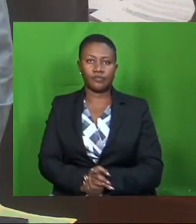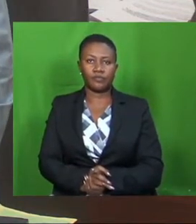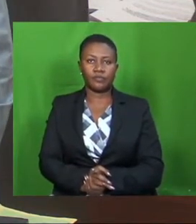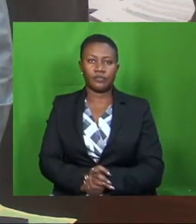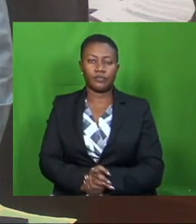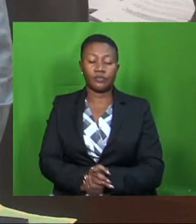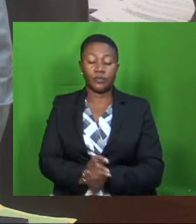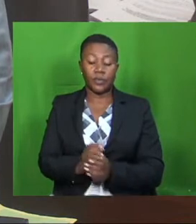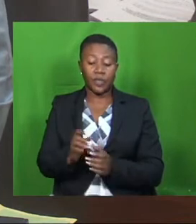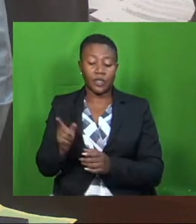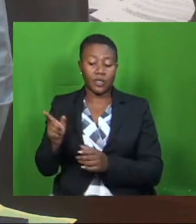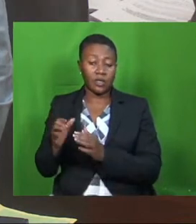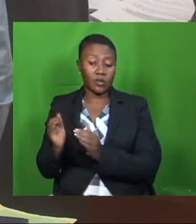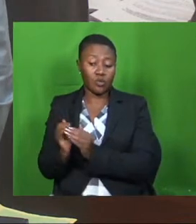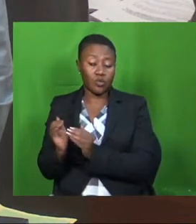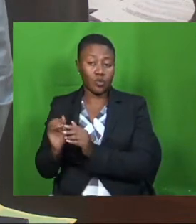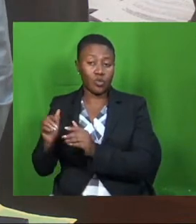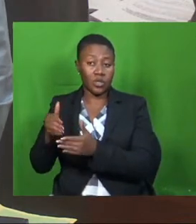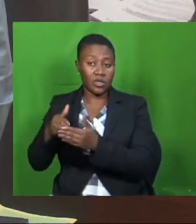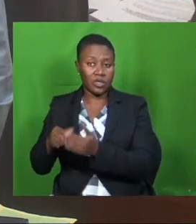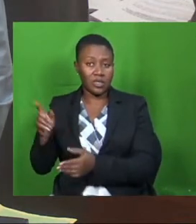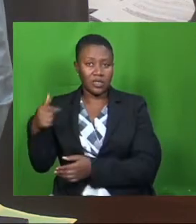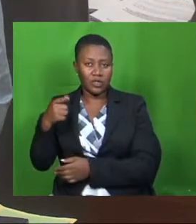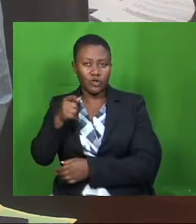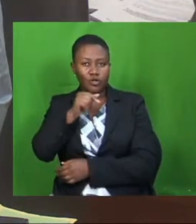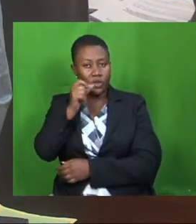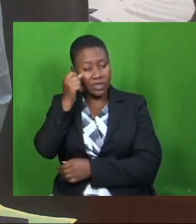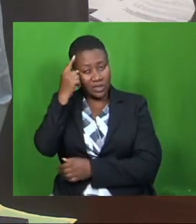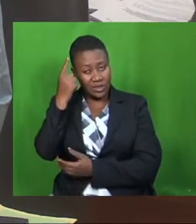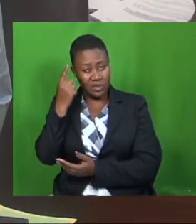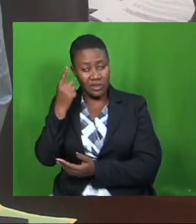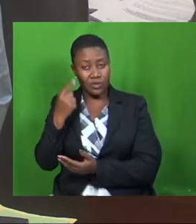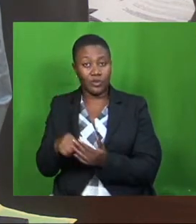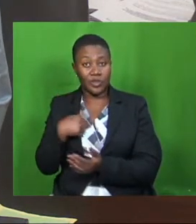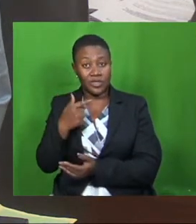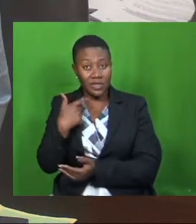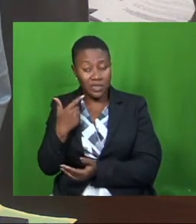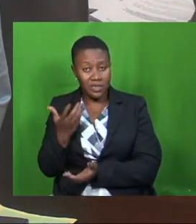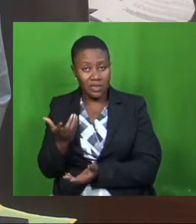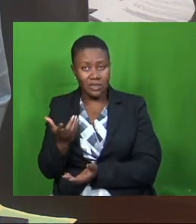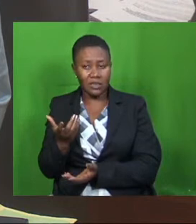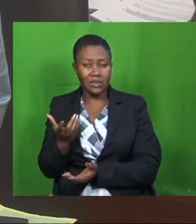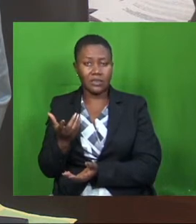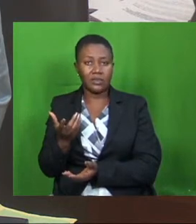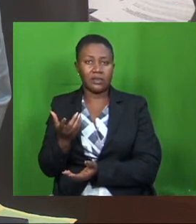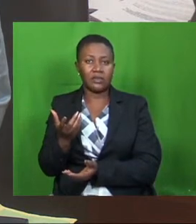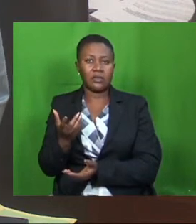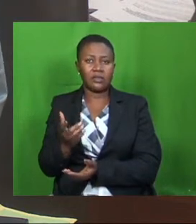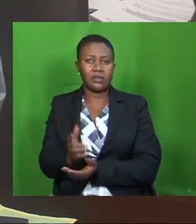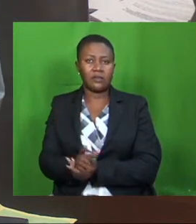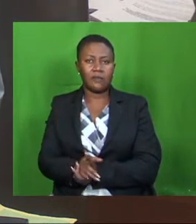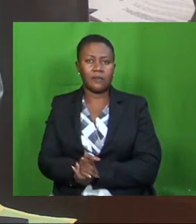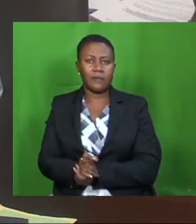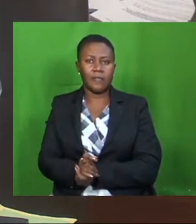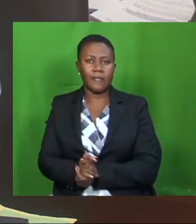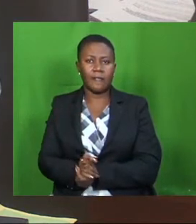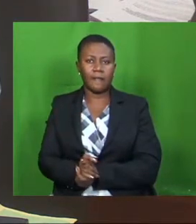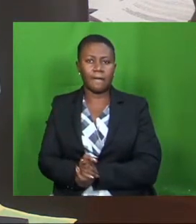principle behind us, that we have the mandate and trust of the people who have sent us to represent them here. And we are demanding